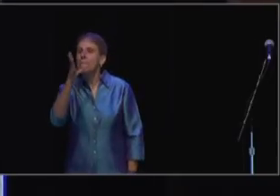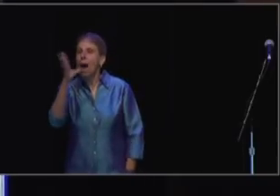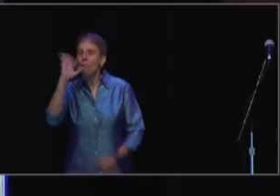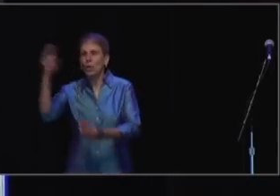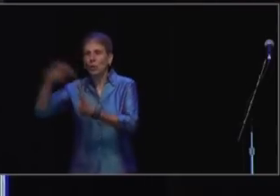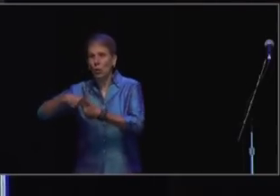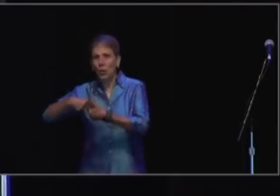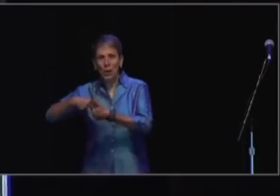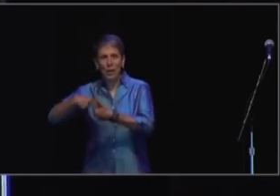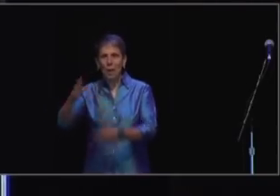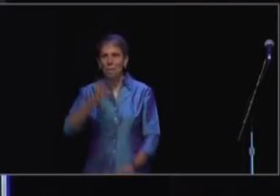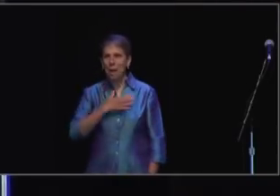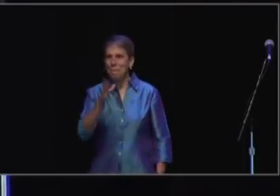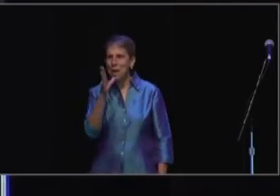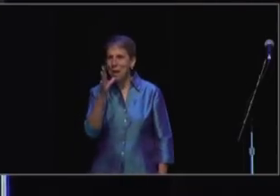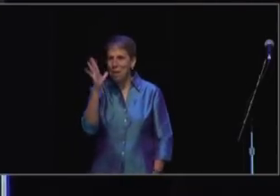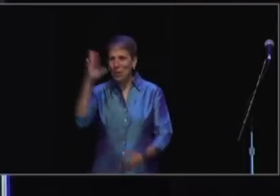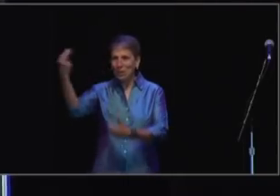me.